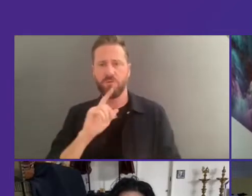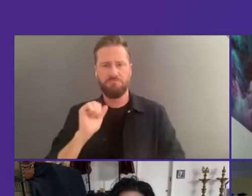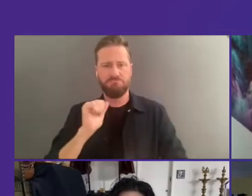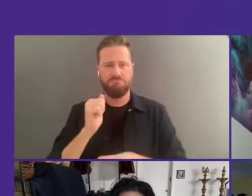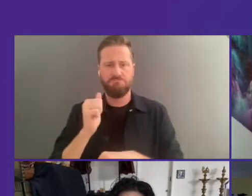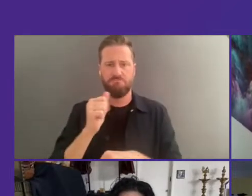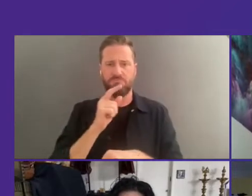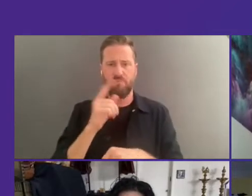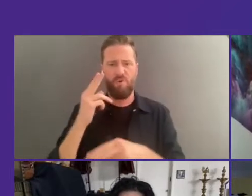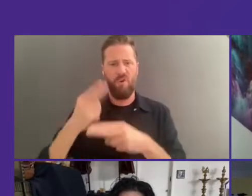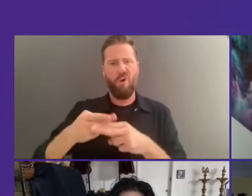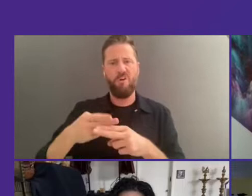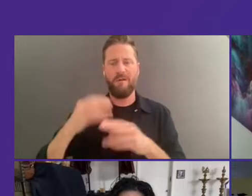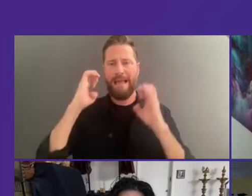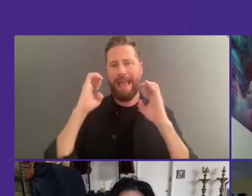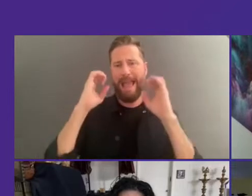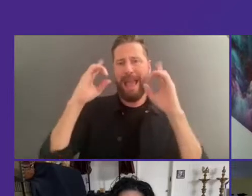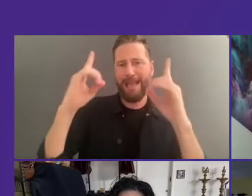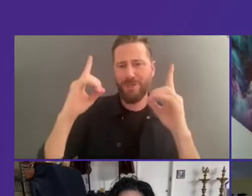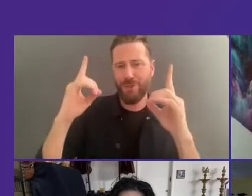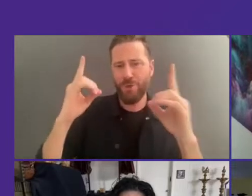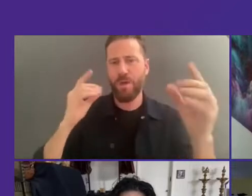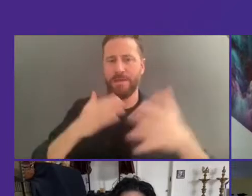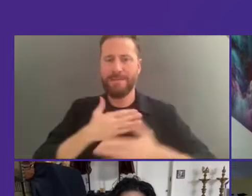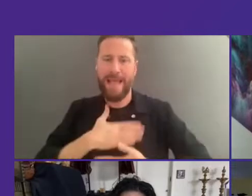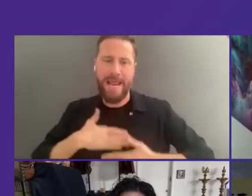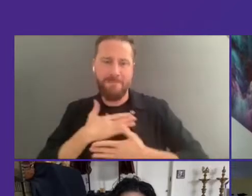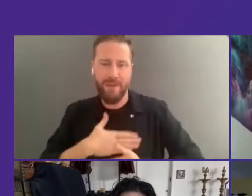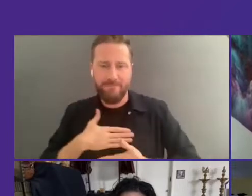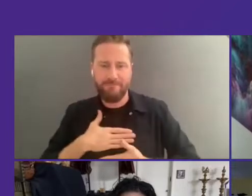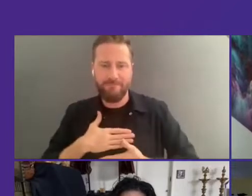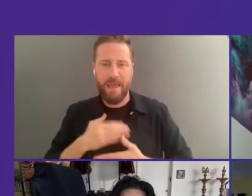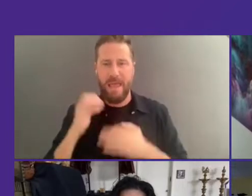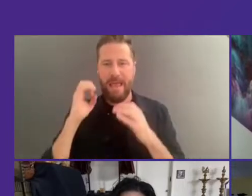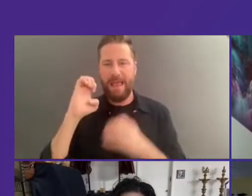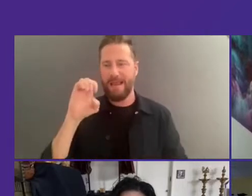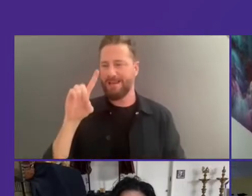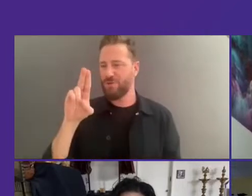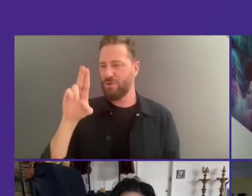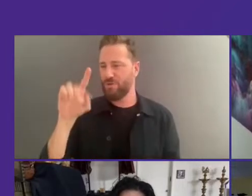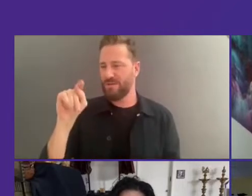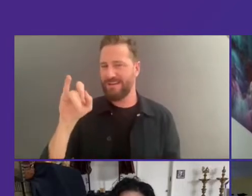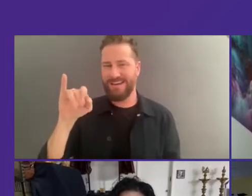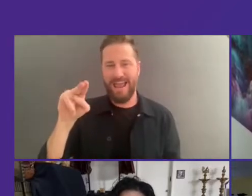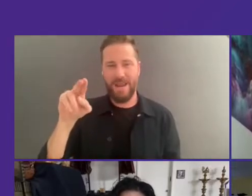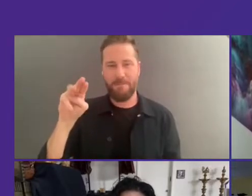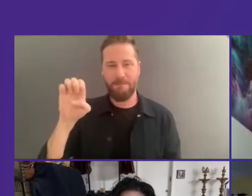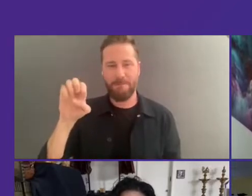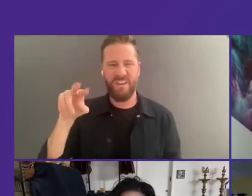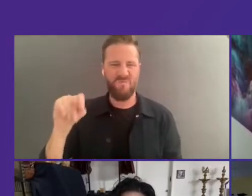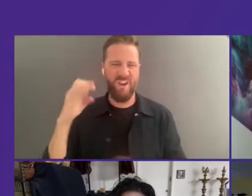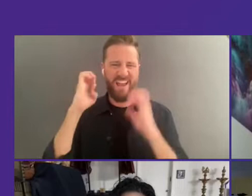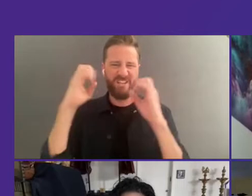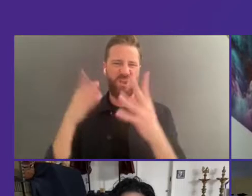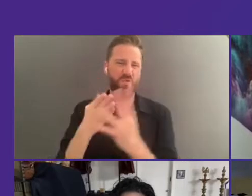call edutainment, where we are educating through entertainment. Thank